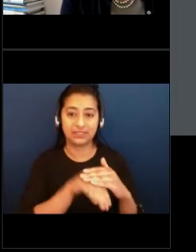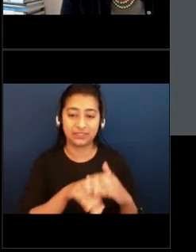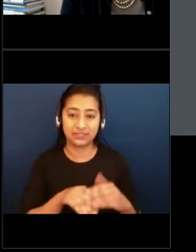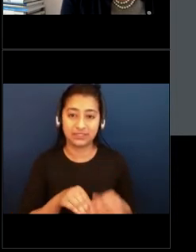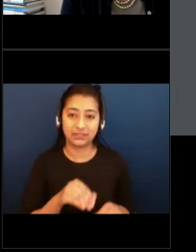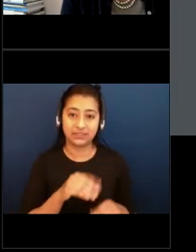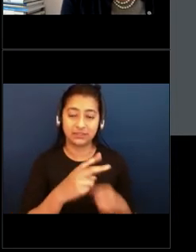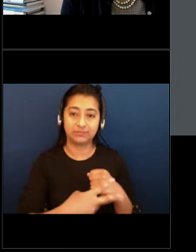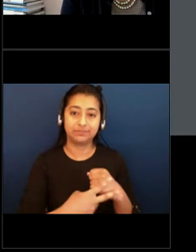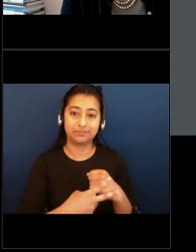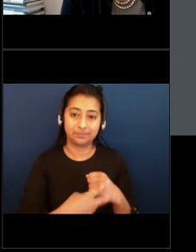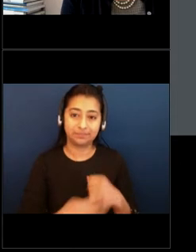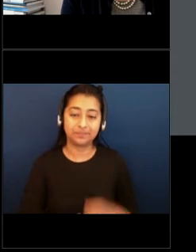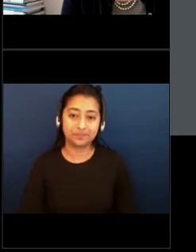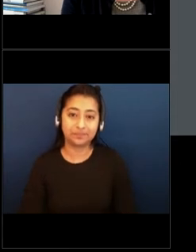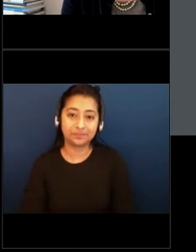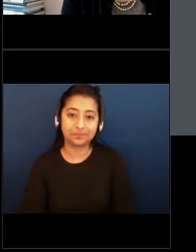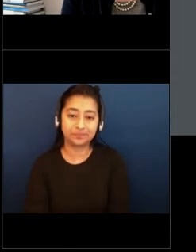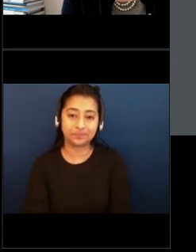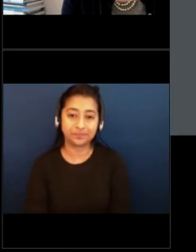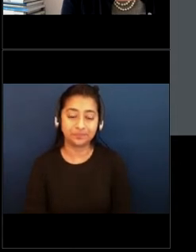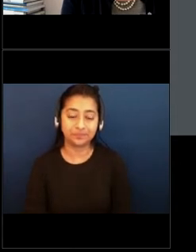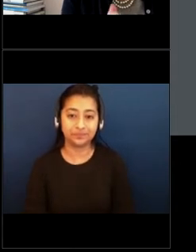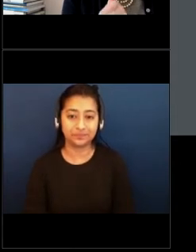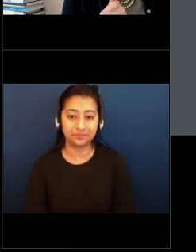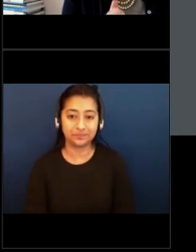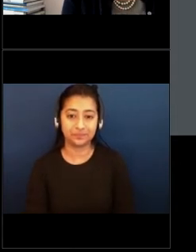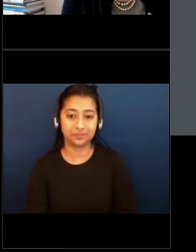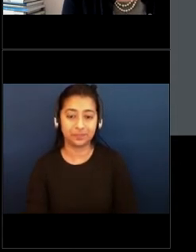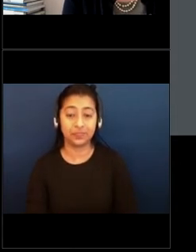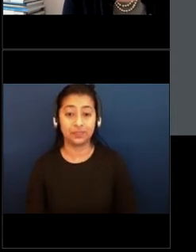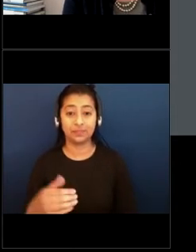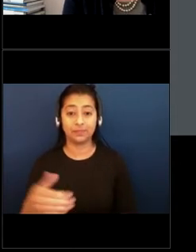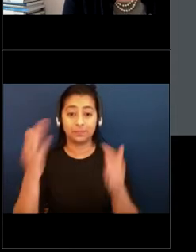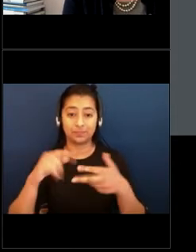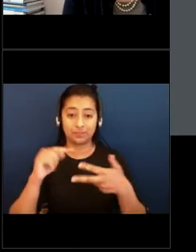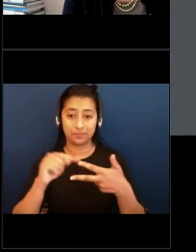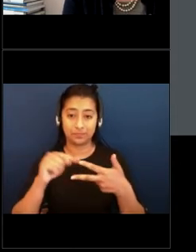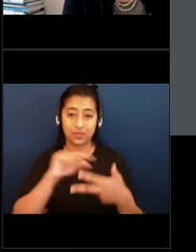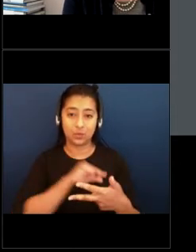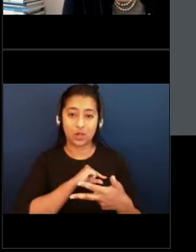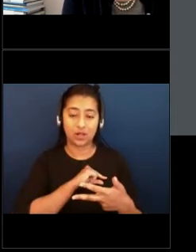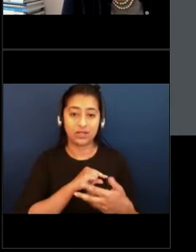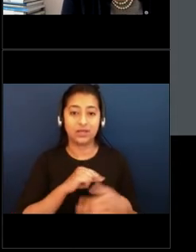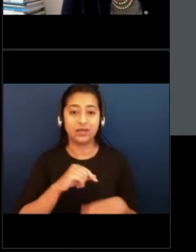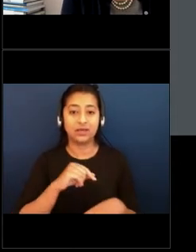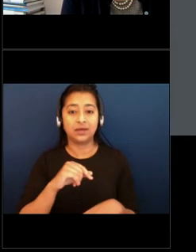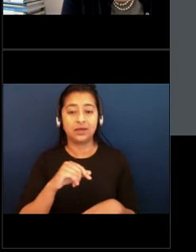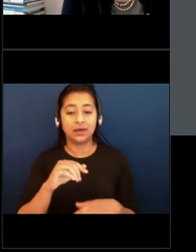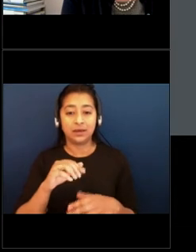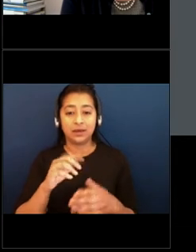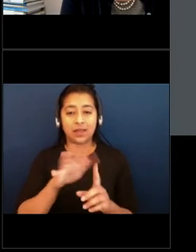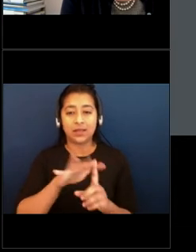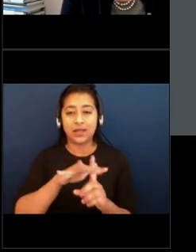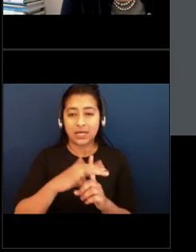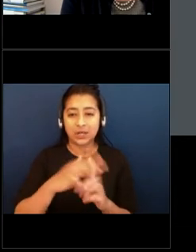to the deposits, to the repository. So for quality, the nature and amount of contextual